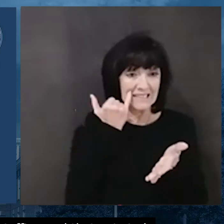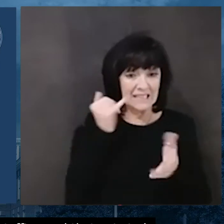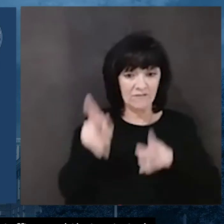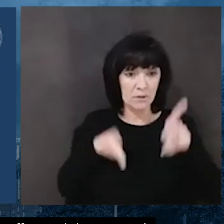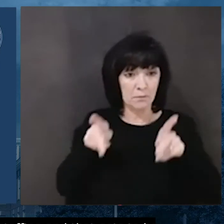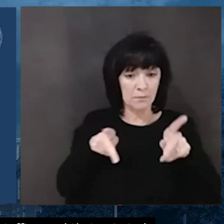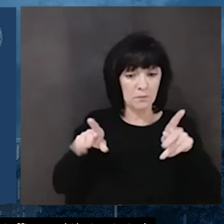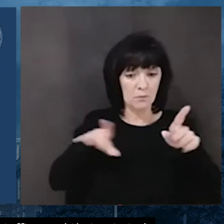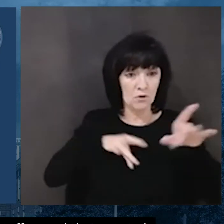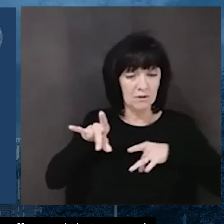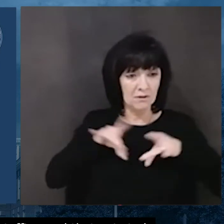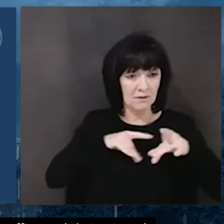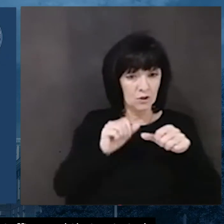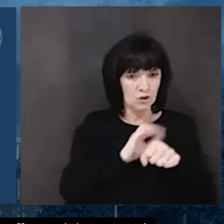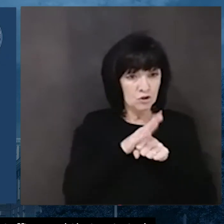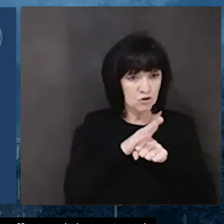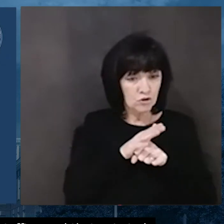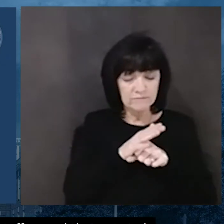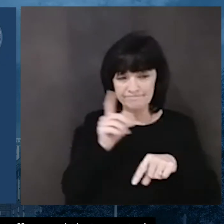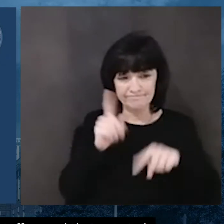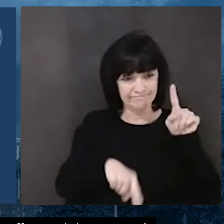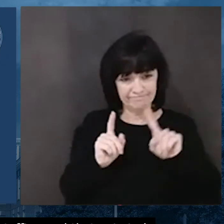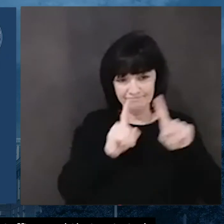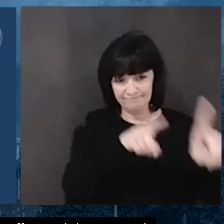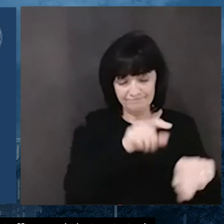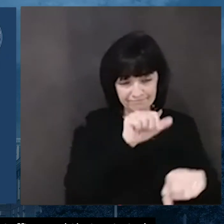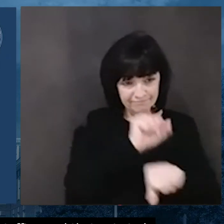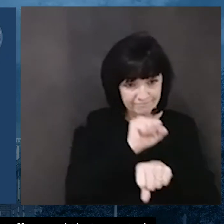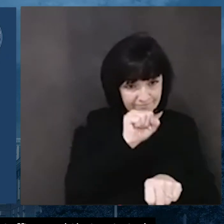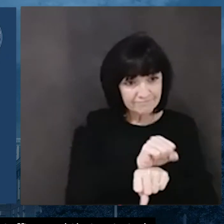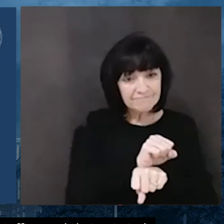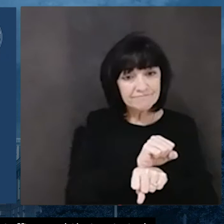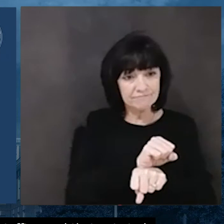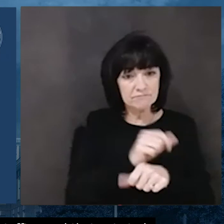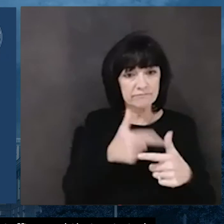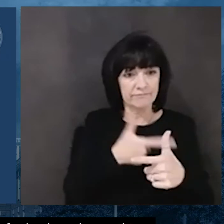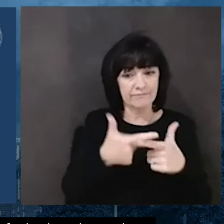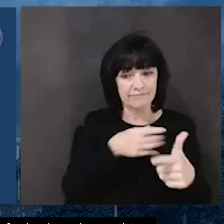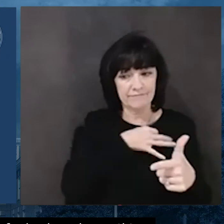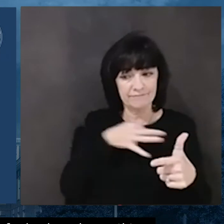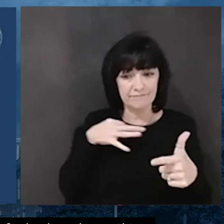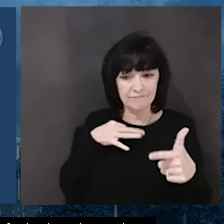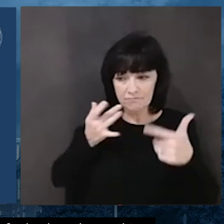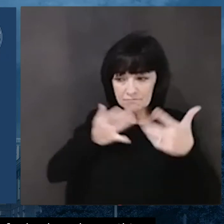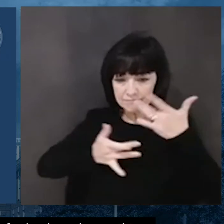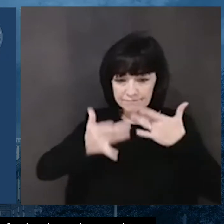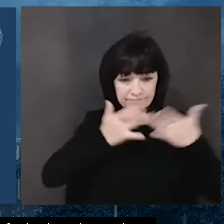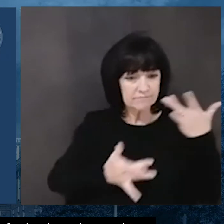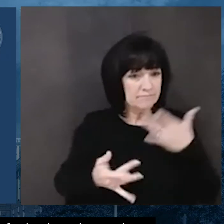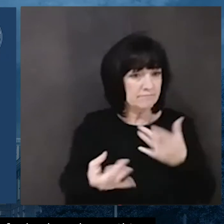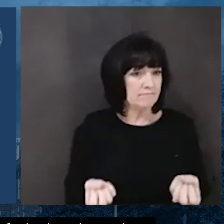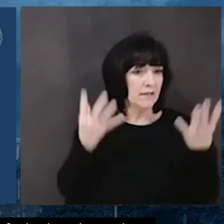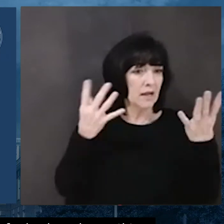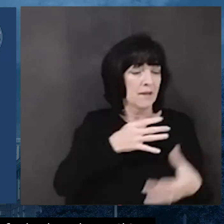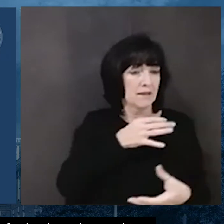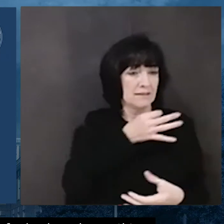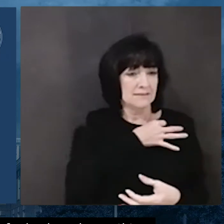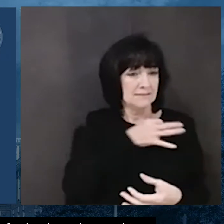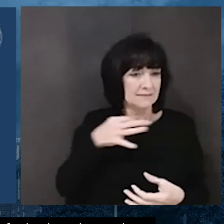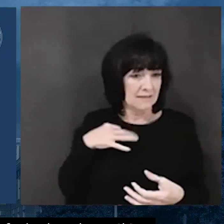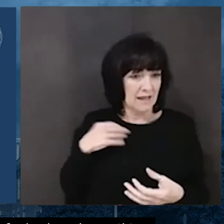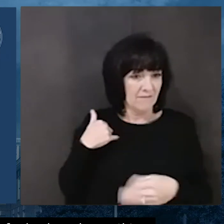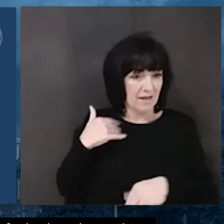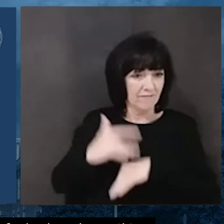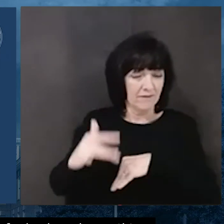of schools, and something that we've started to focus on working with the superintendents and districts. And so